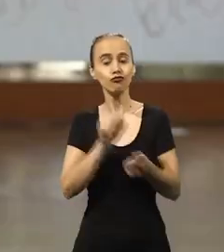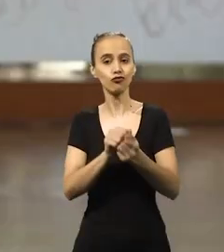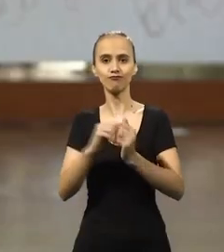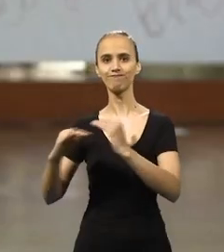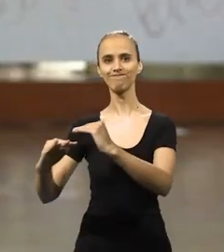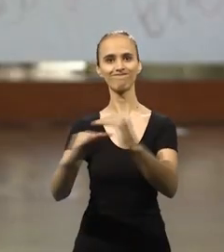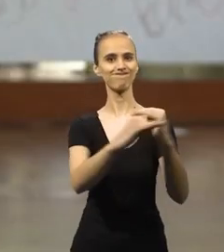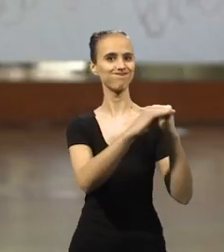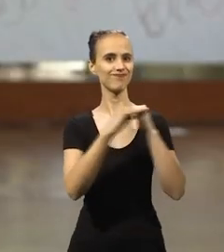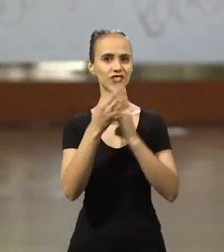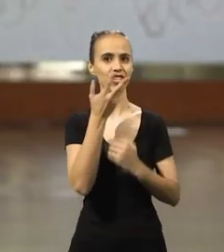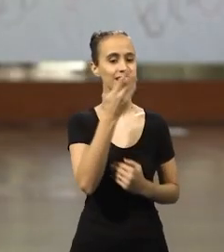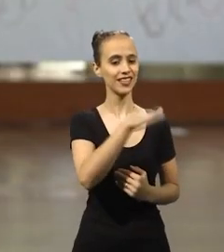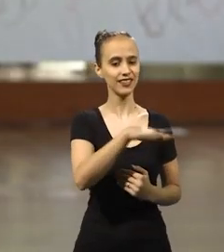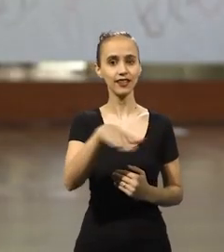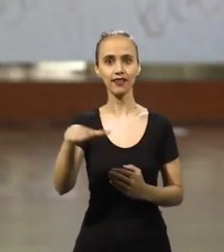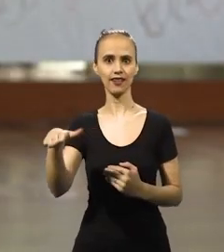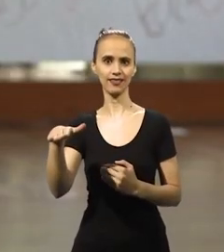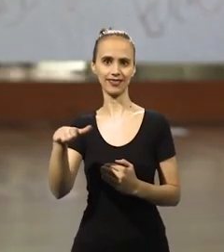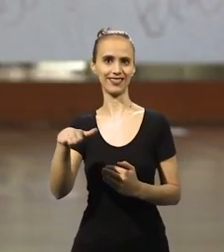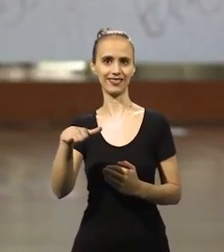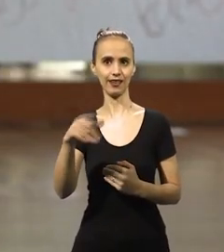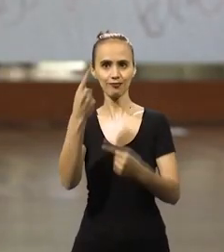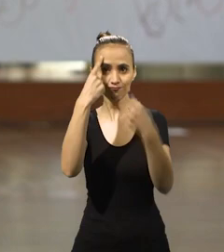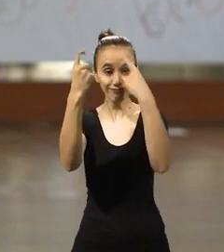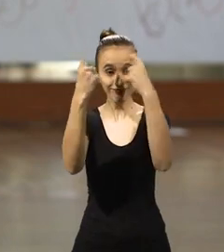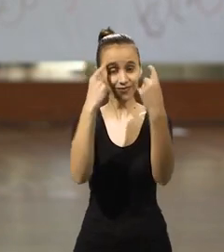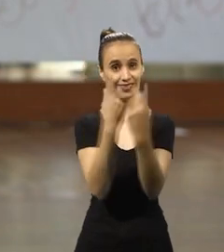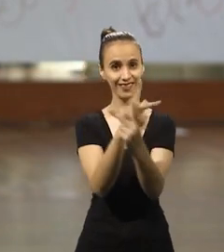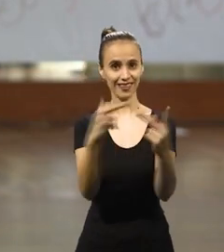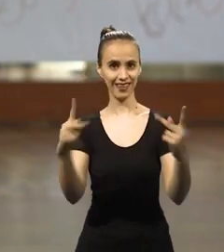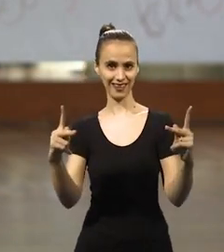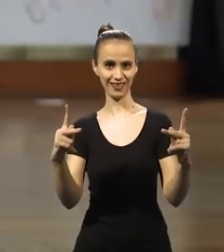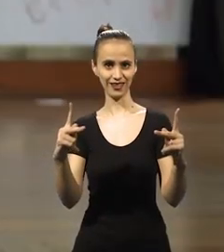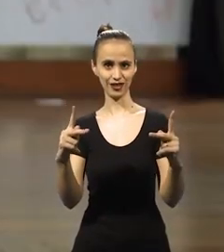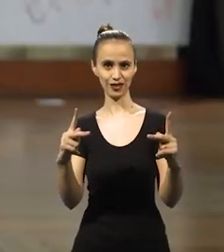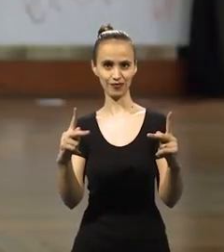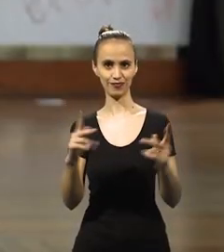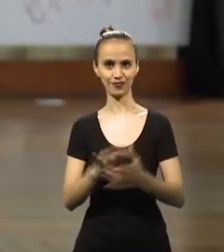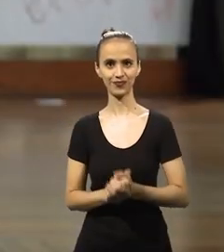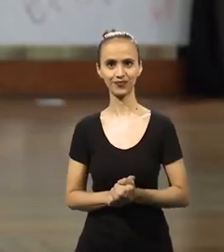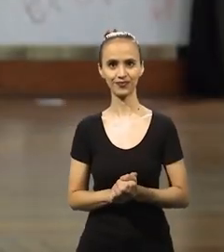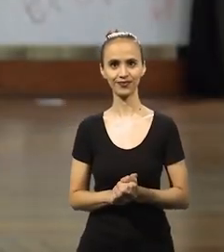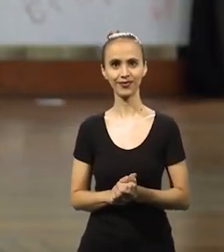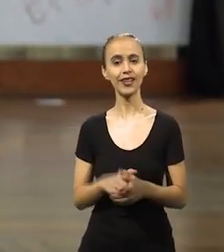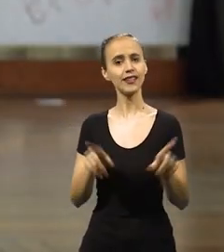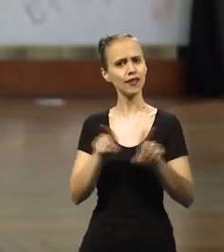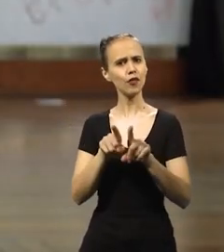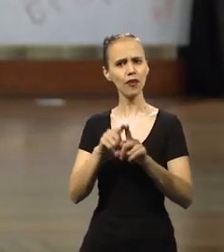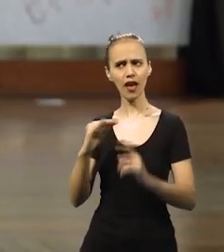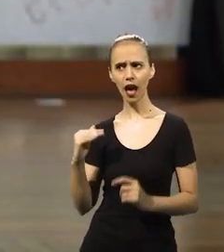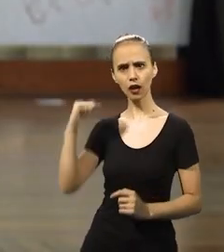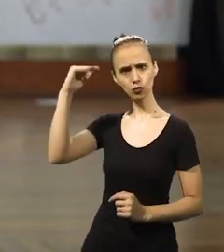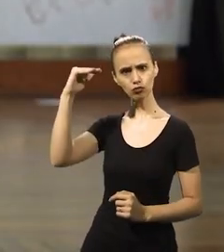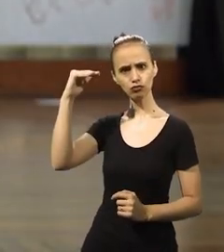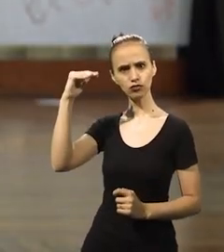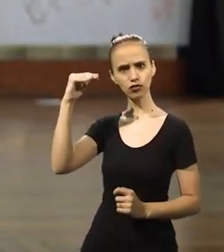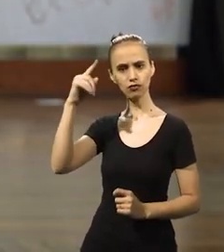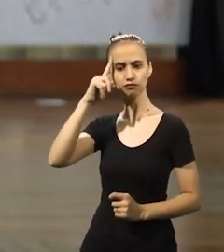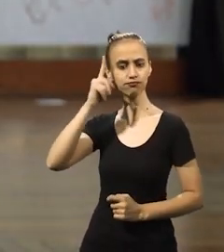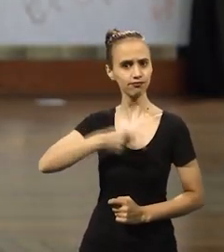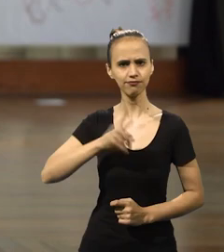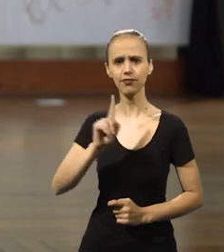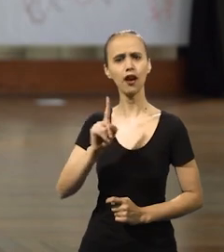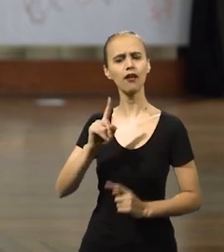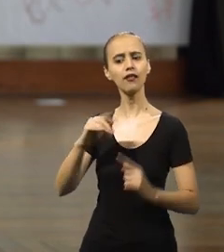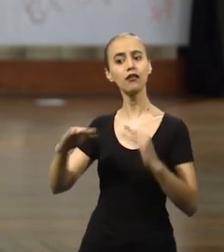horizontal, and I think it's very educative also for them. Yes. To see, to work with adults on